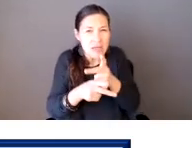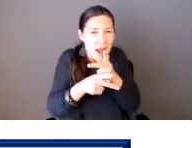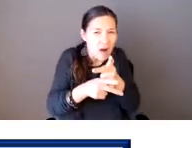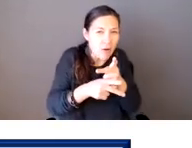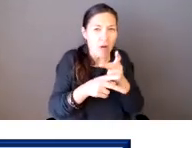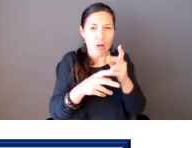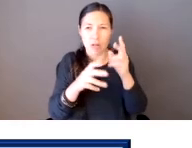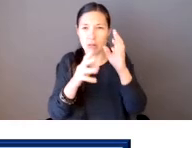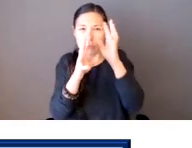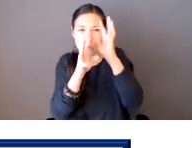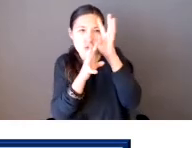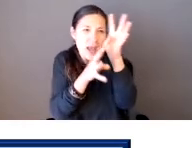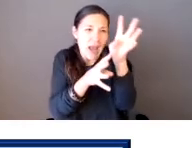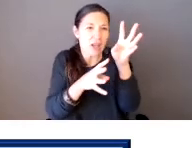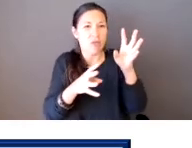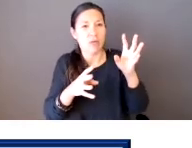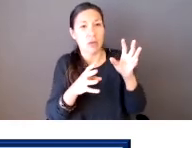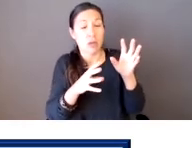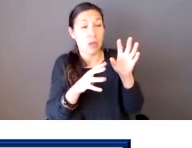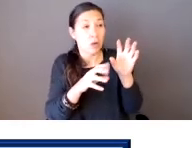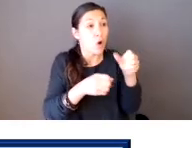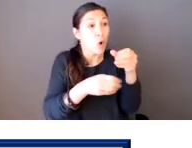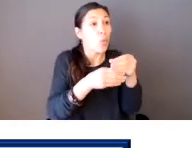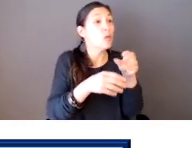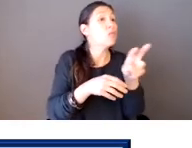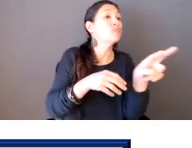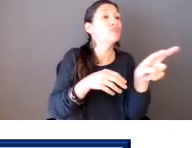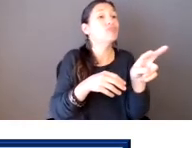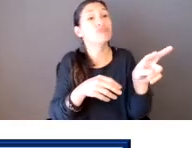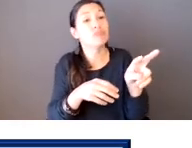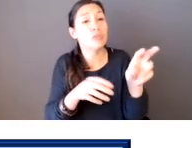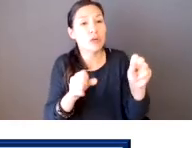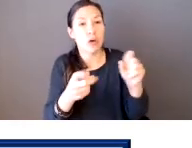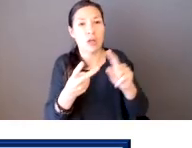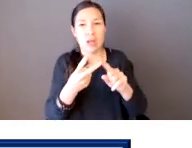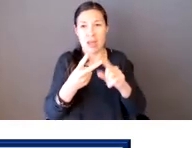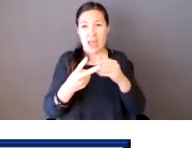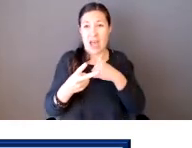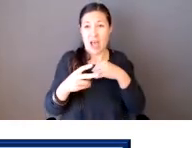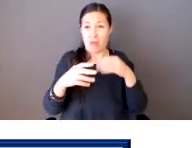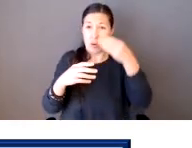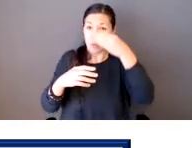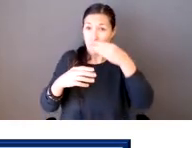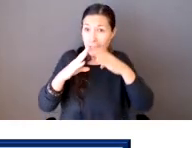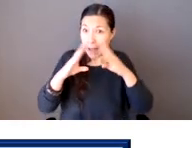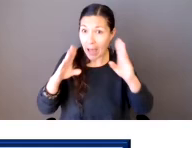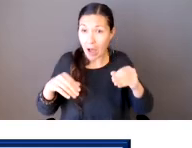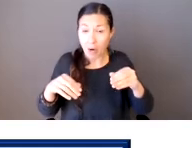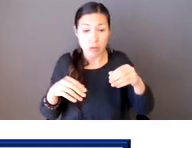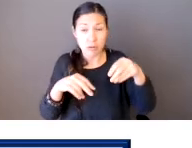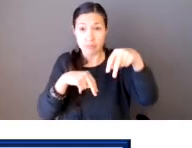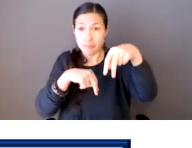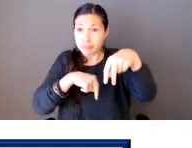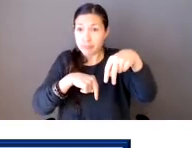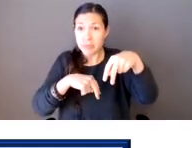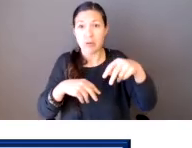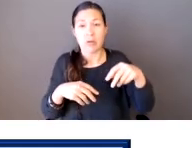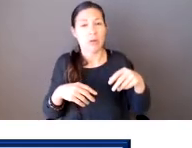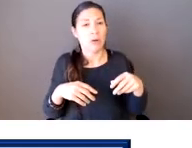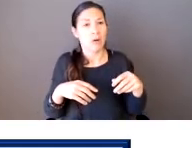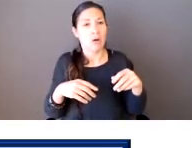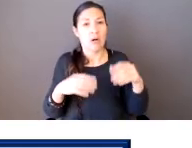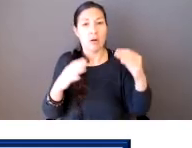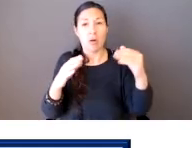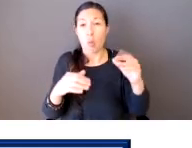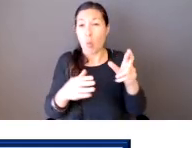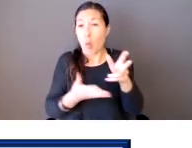homes did. Could they see them through a window? Was there an outside porch? Could they meet them in a parking